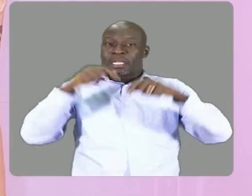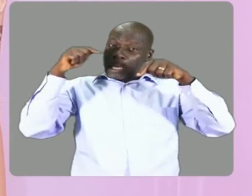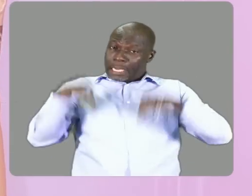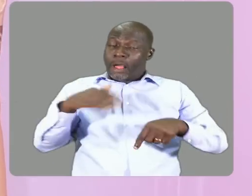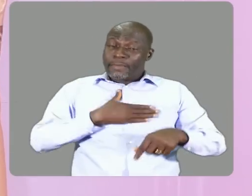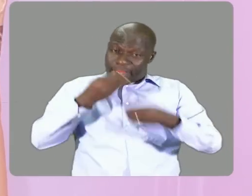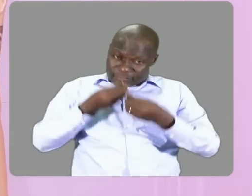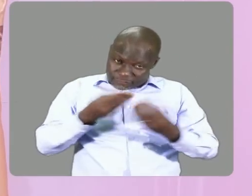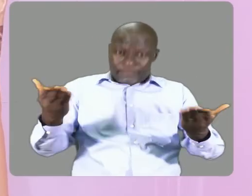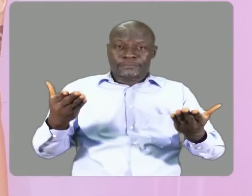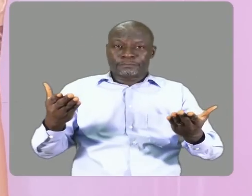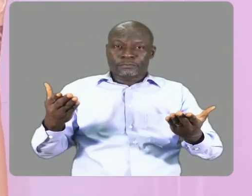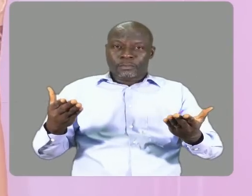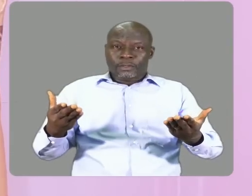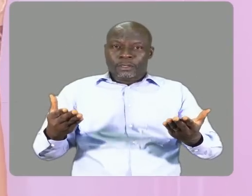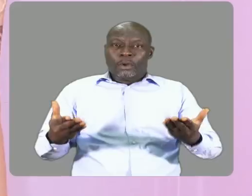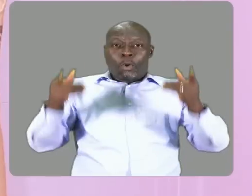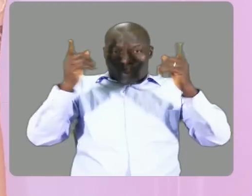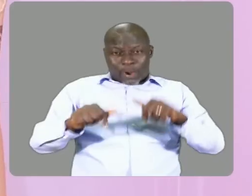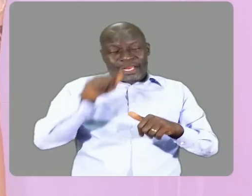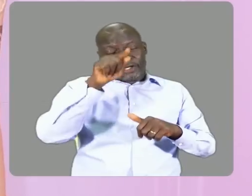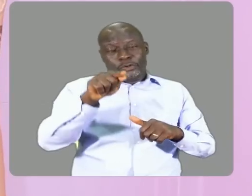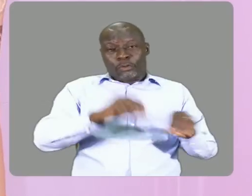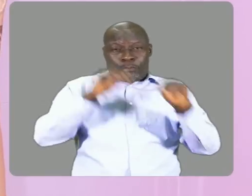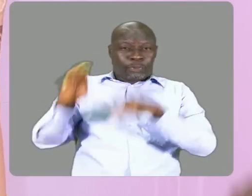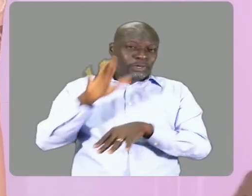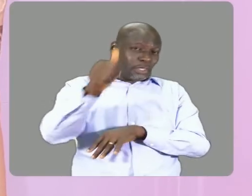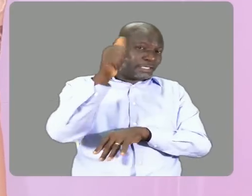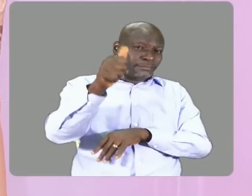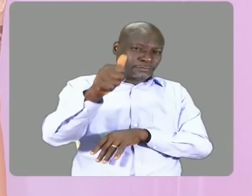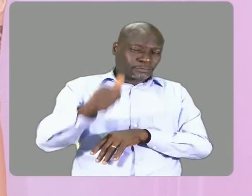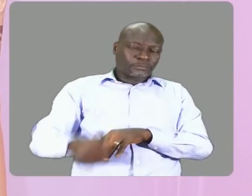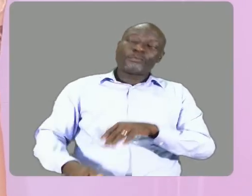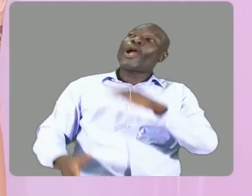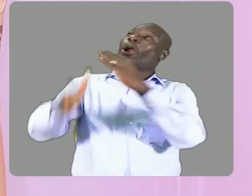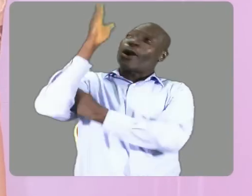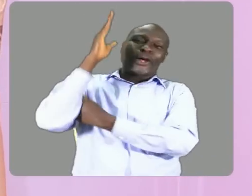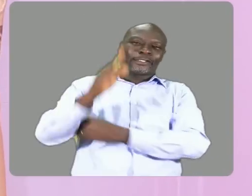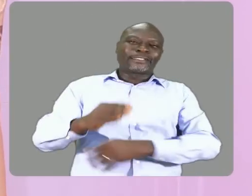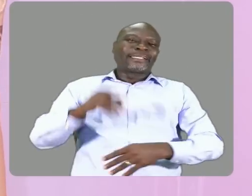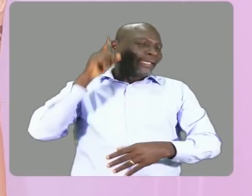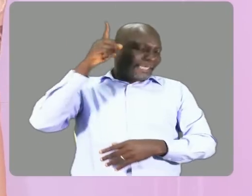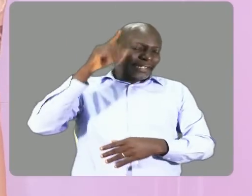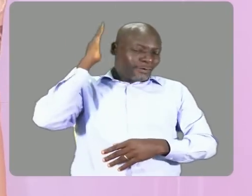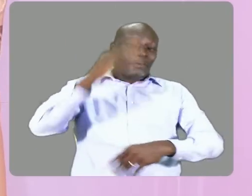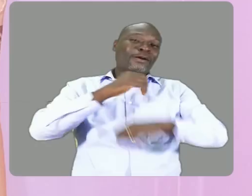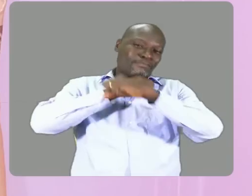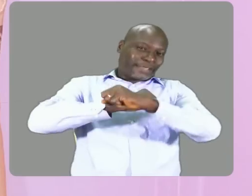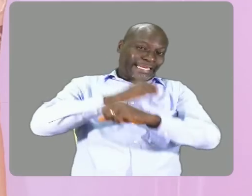ba be ka kira wo se so nipa de no hoto onyankopon so a protection papa no onyankopon mu ne